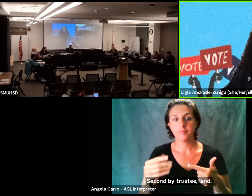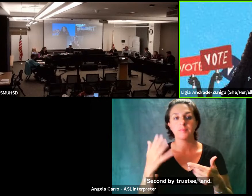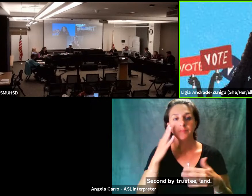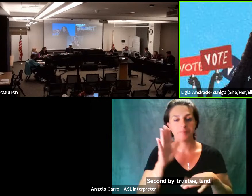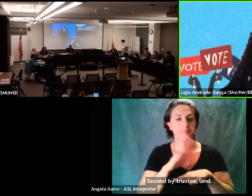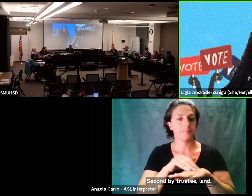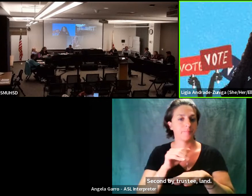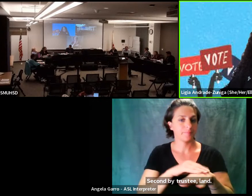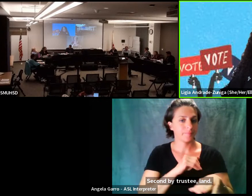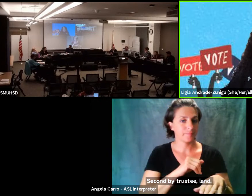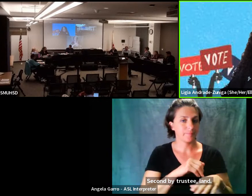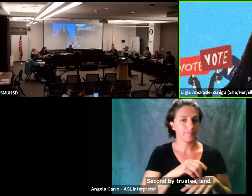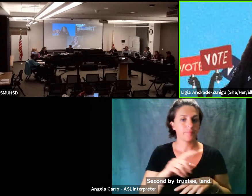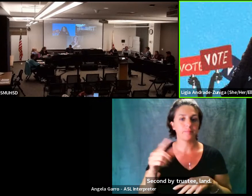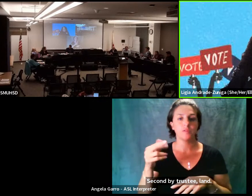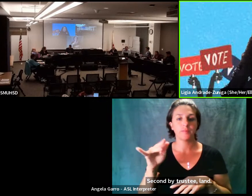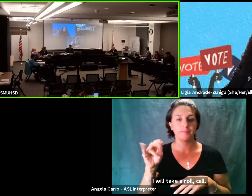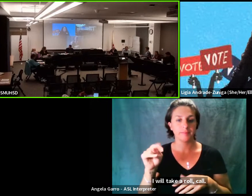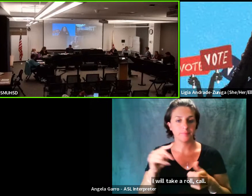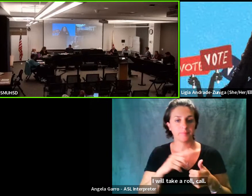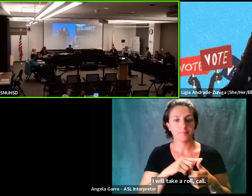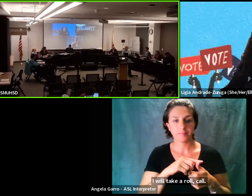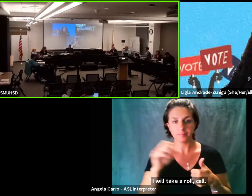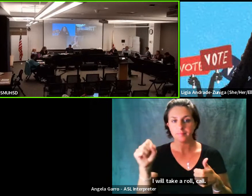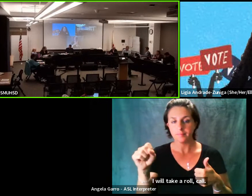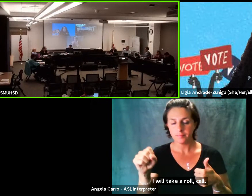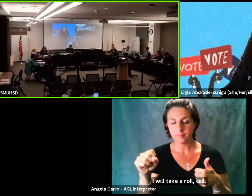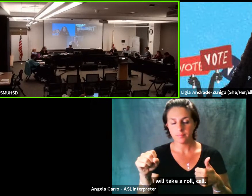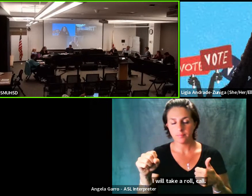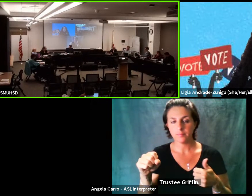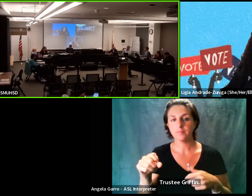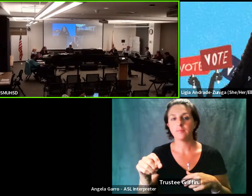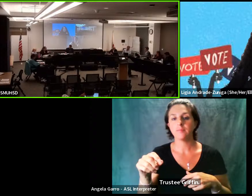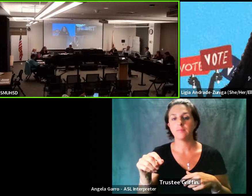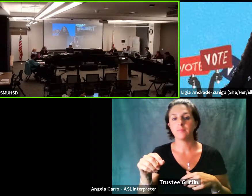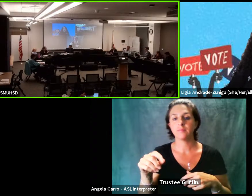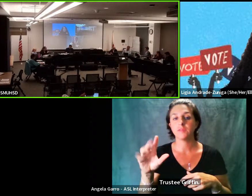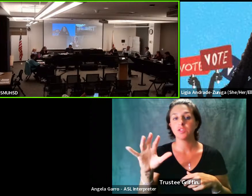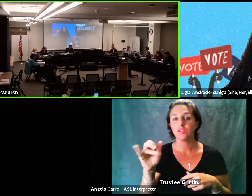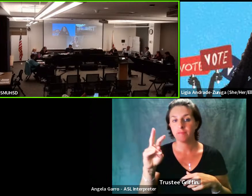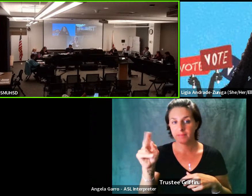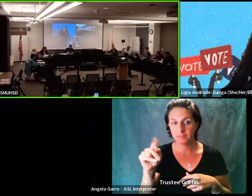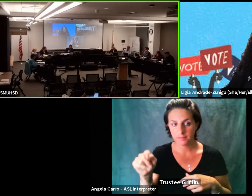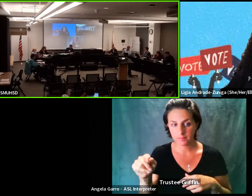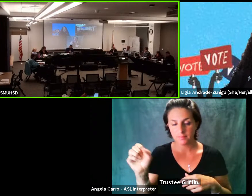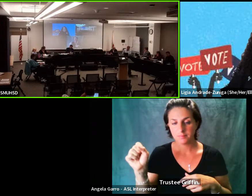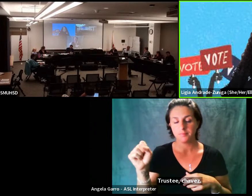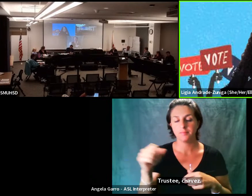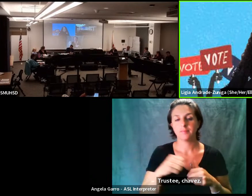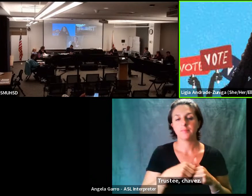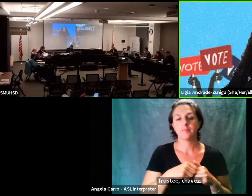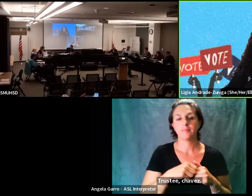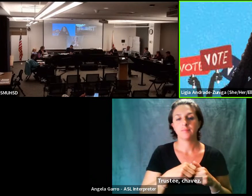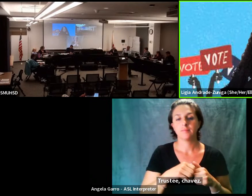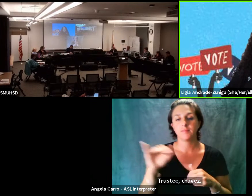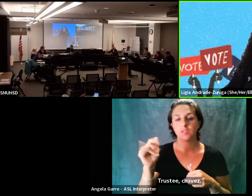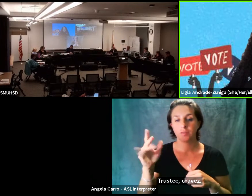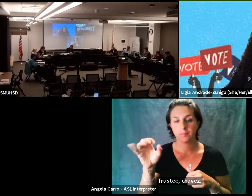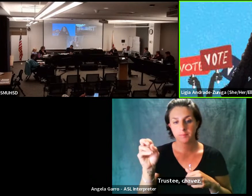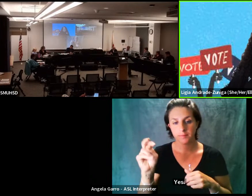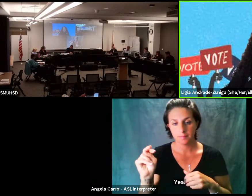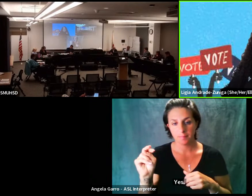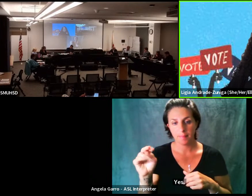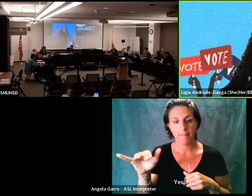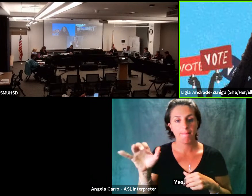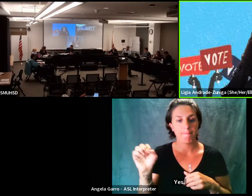call. Trustee Griffin. Yes. Trustee Chavez. Yes. Trustee Jacobson.